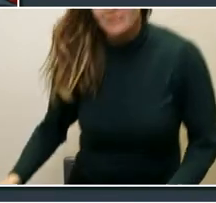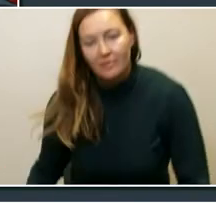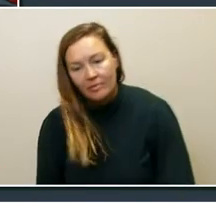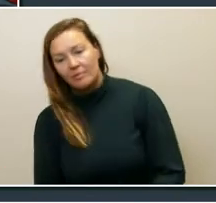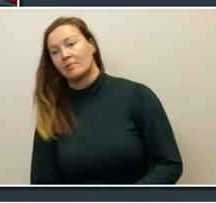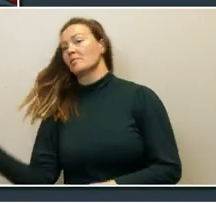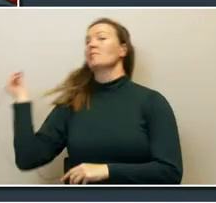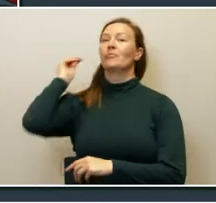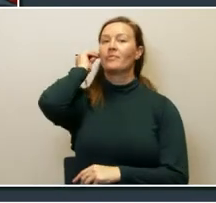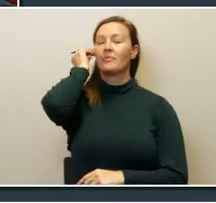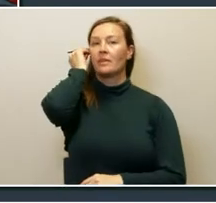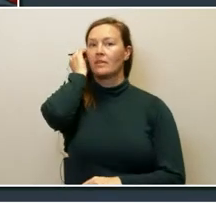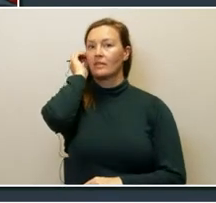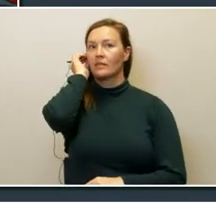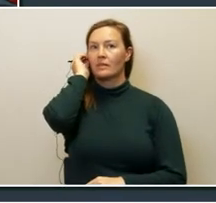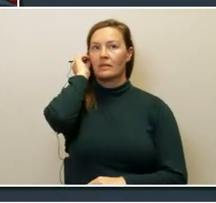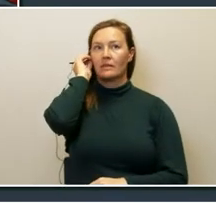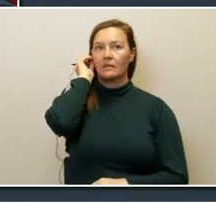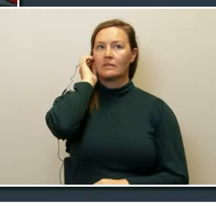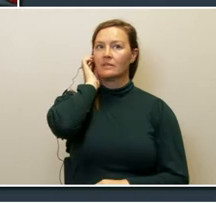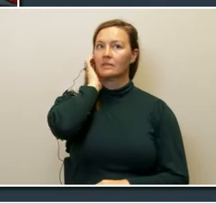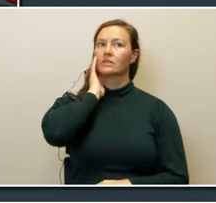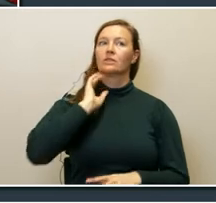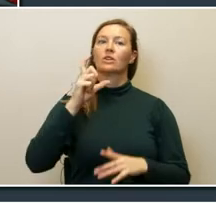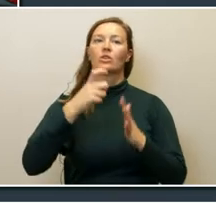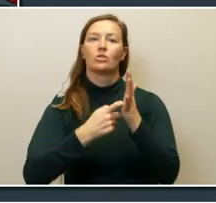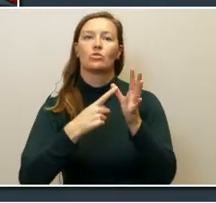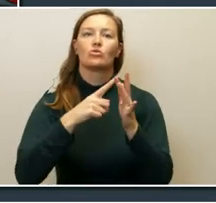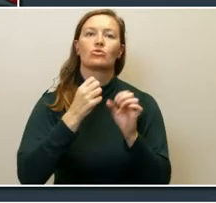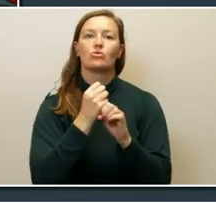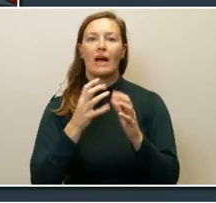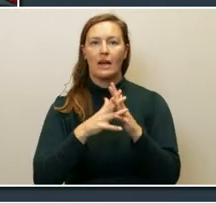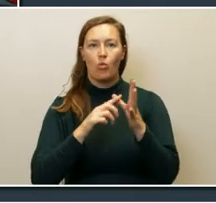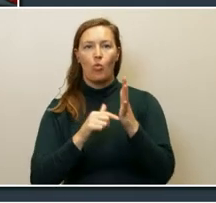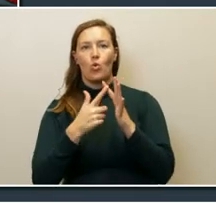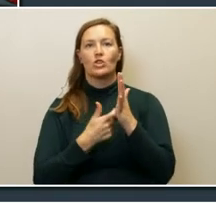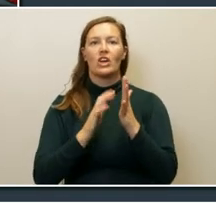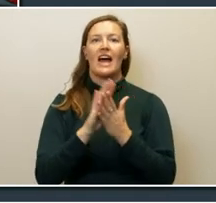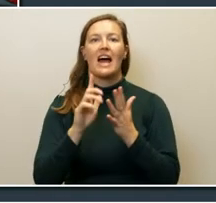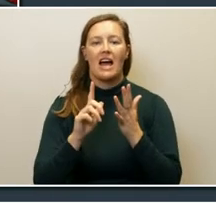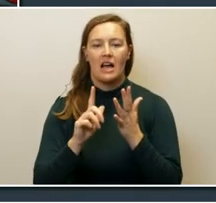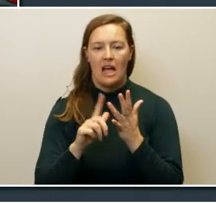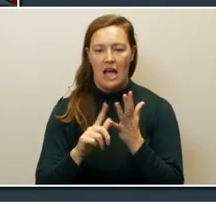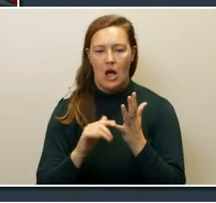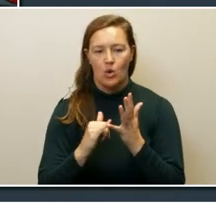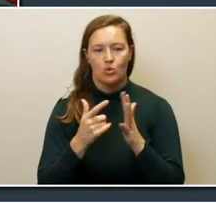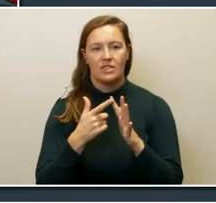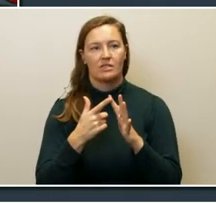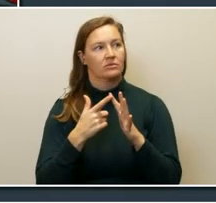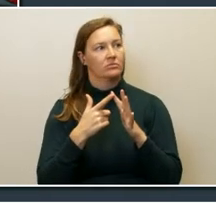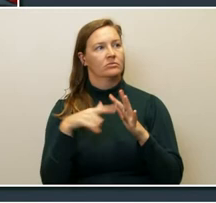I'd like to invite Craig Waterhouse, please, the Regional Indoor Sports and Events Centre Trust.